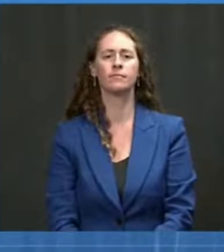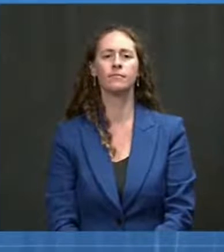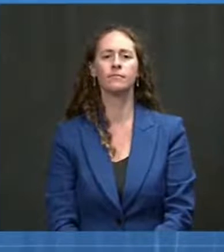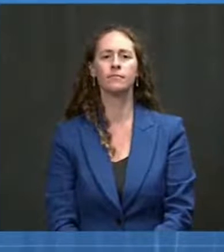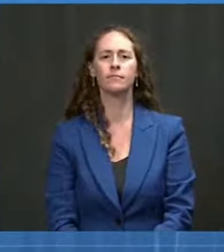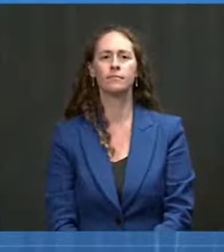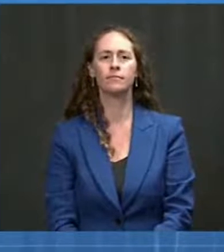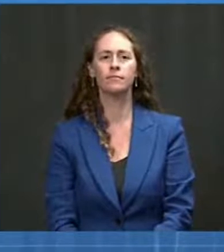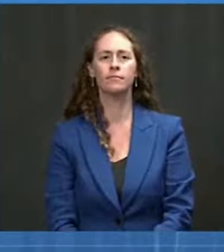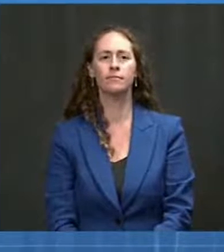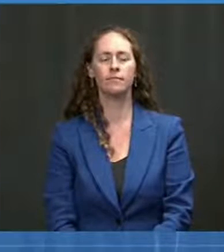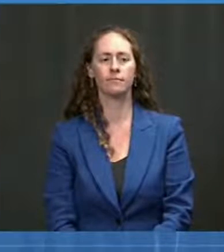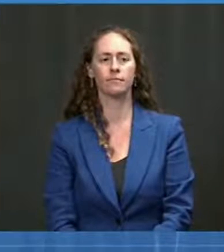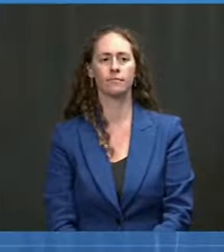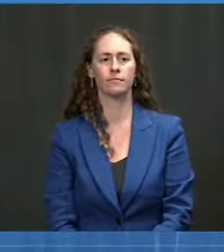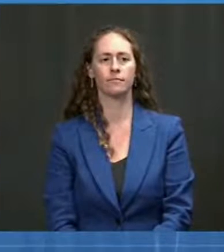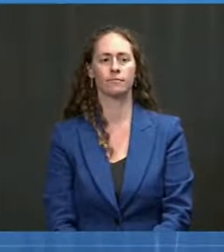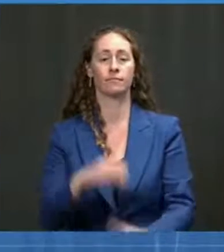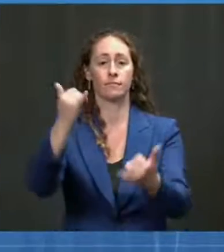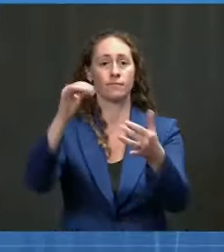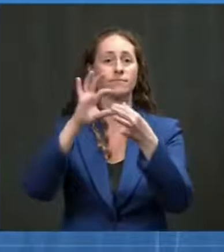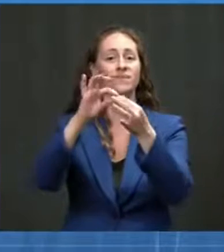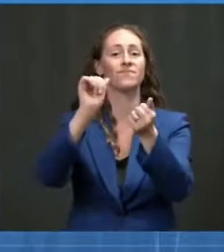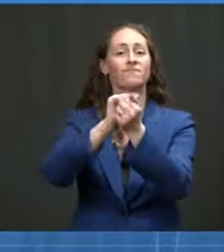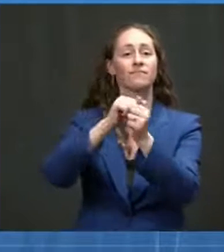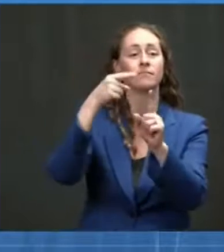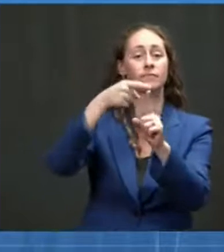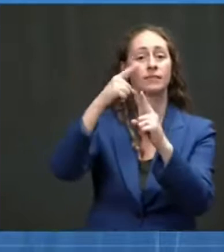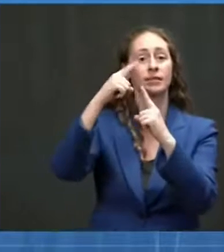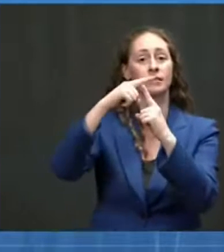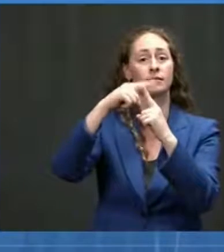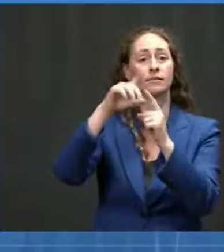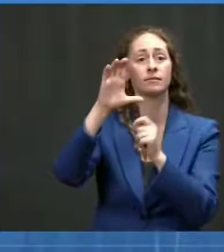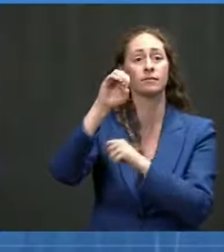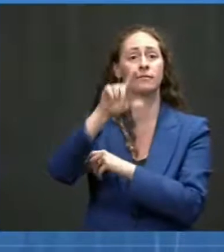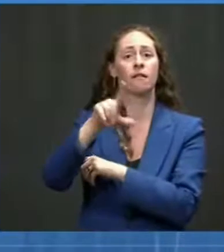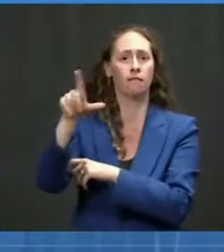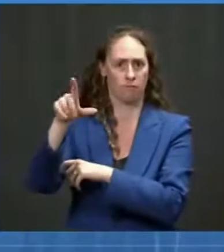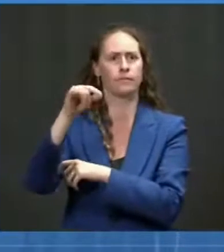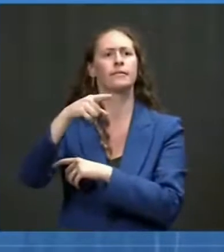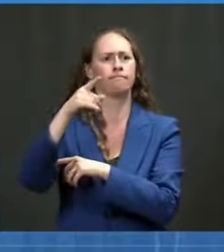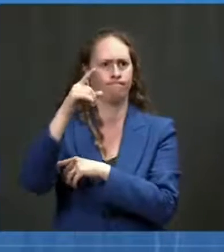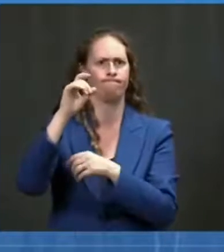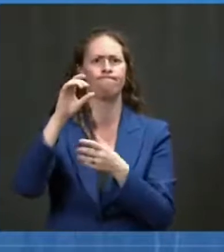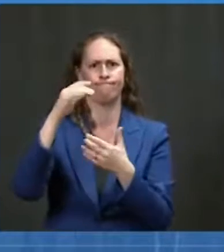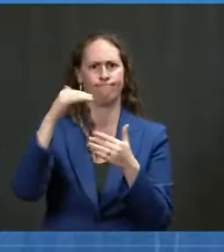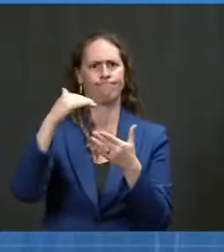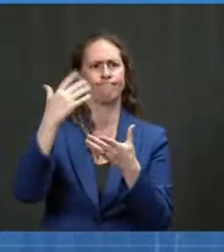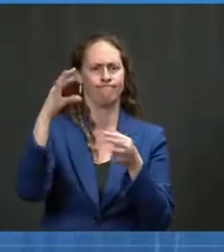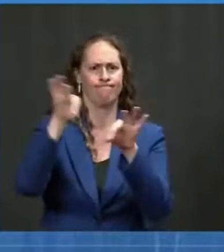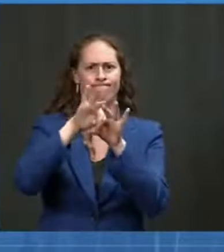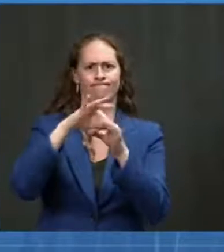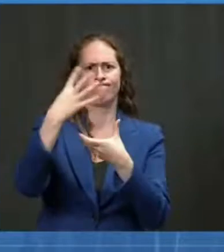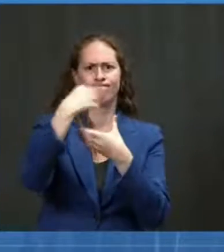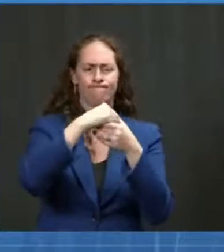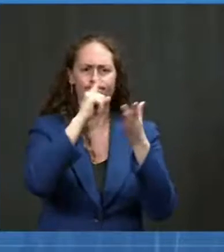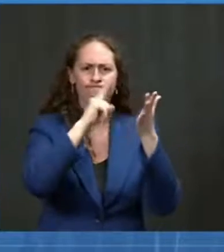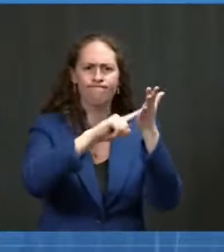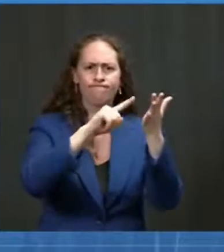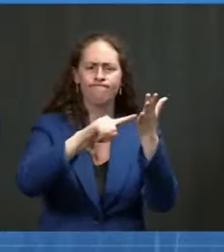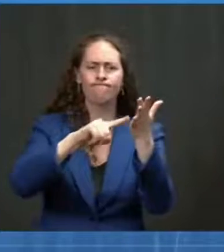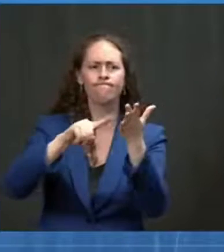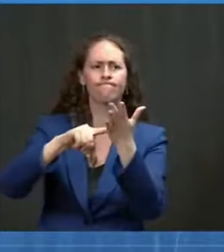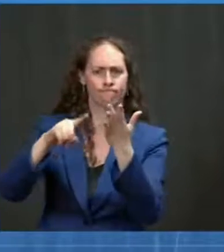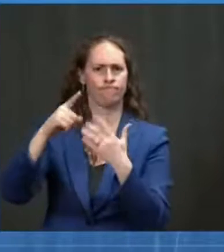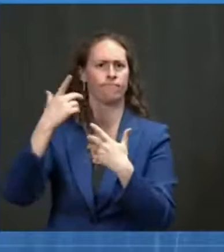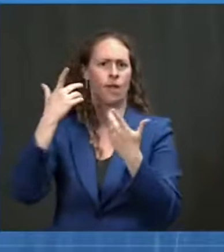no doubt T cells will play a role, very likely in not preventing initial infection, but in